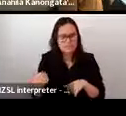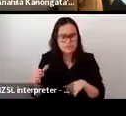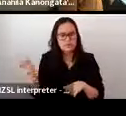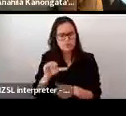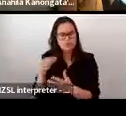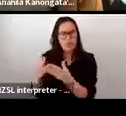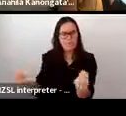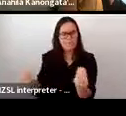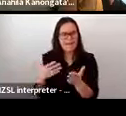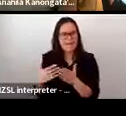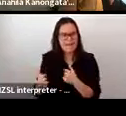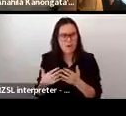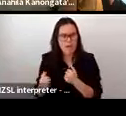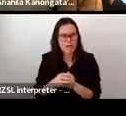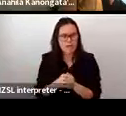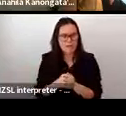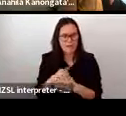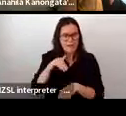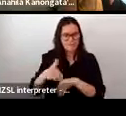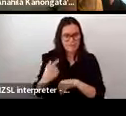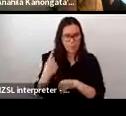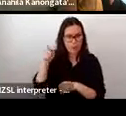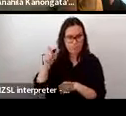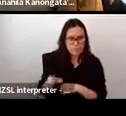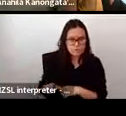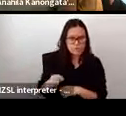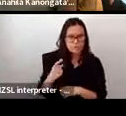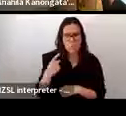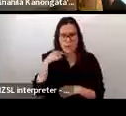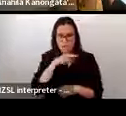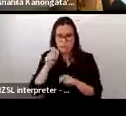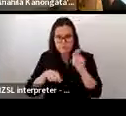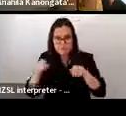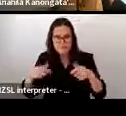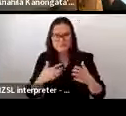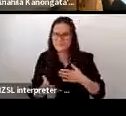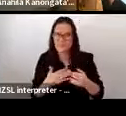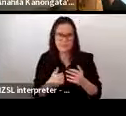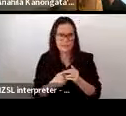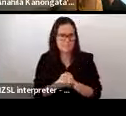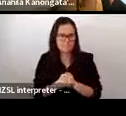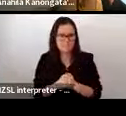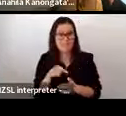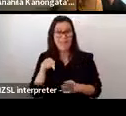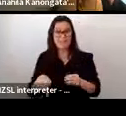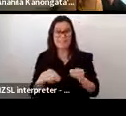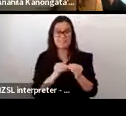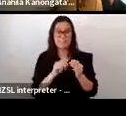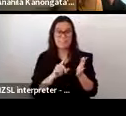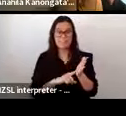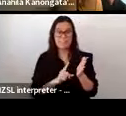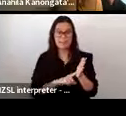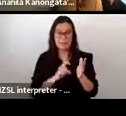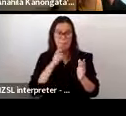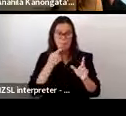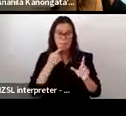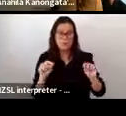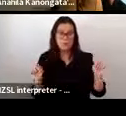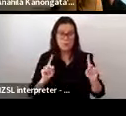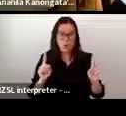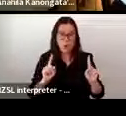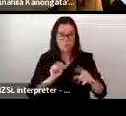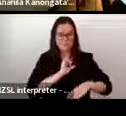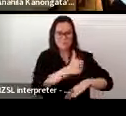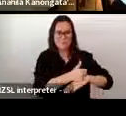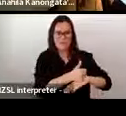barrier. This bill creates an advisory committee. And I know from a